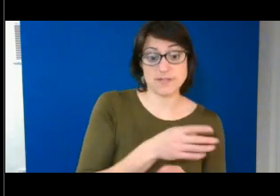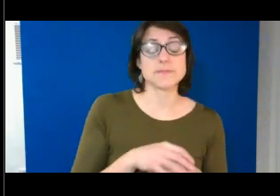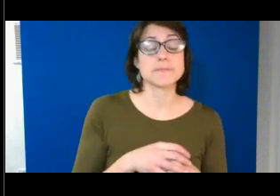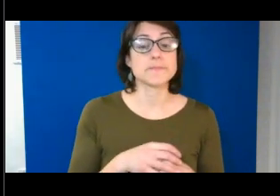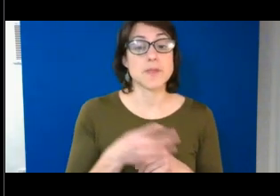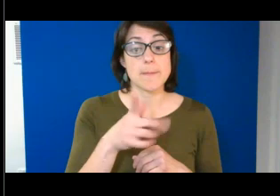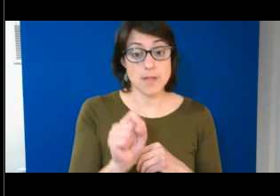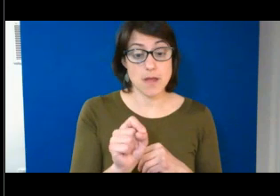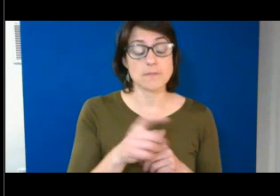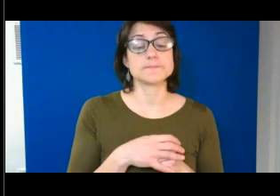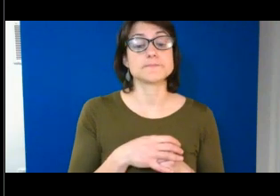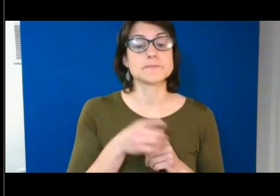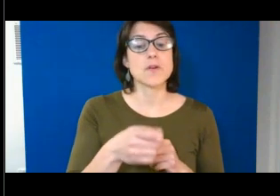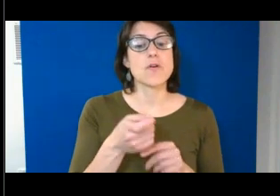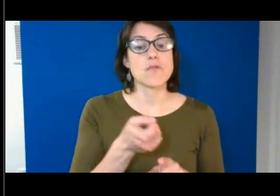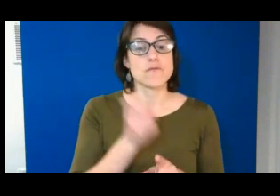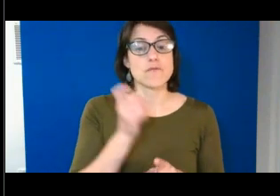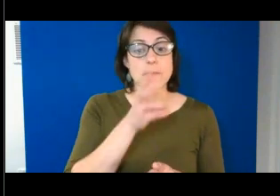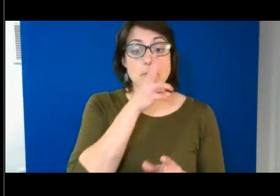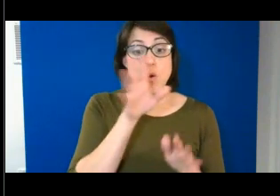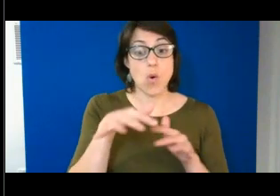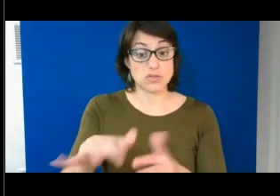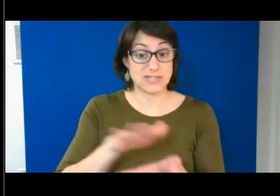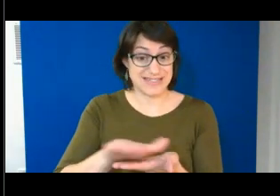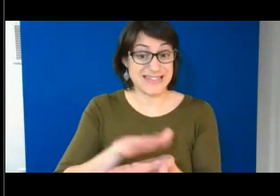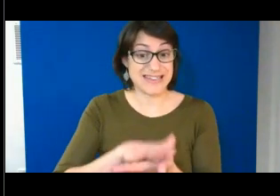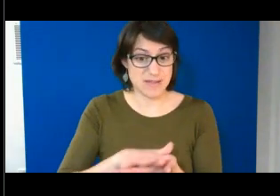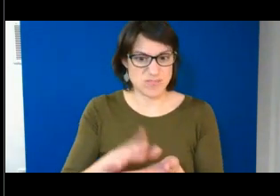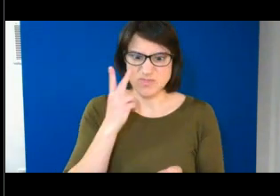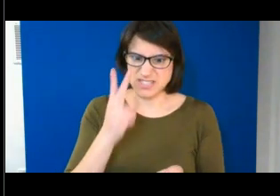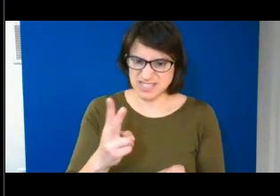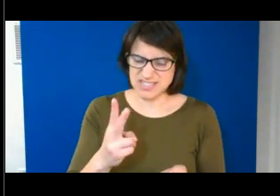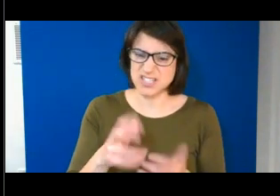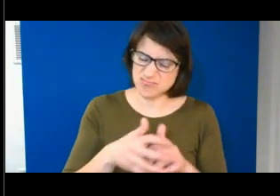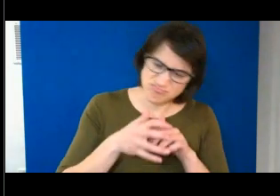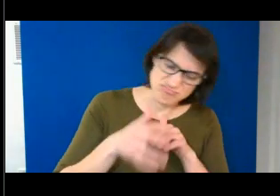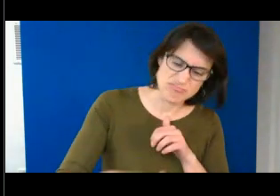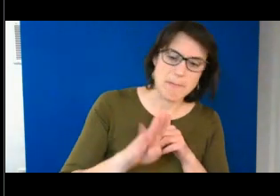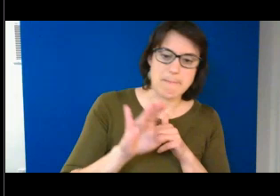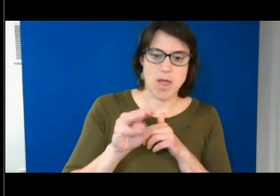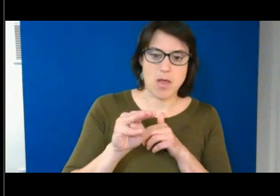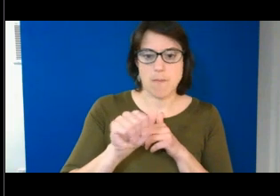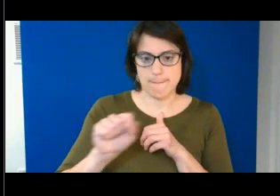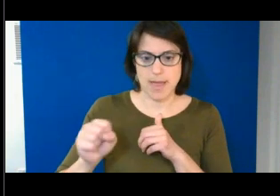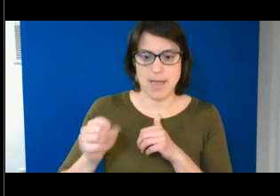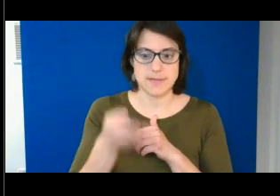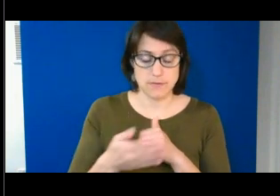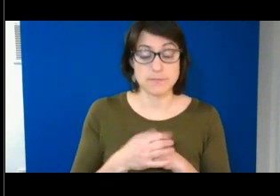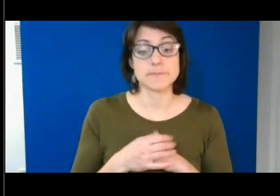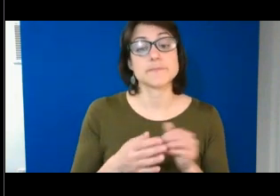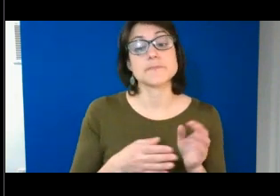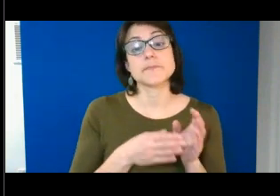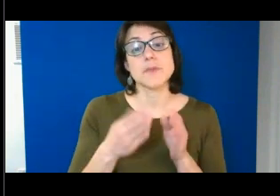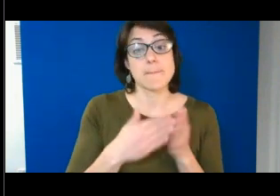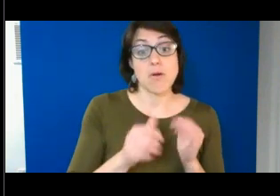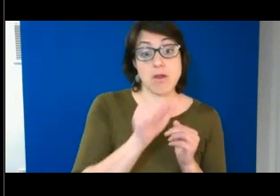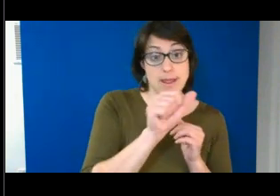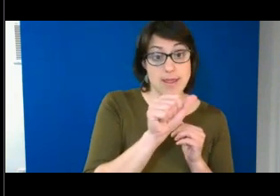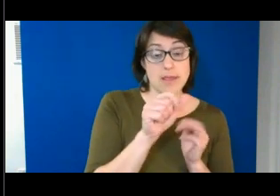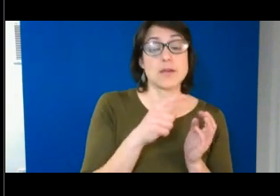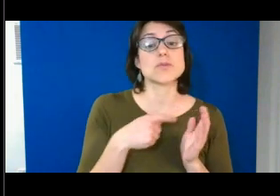ocean cleanup, and then you can see there was a lot of the biomass in there. And plot A shows that actually